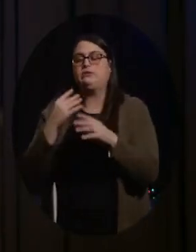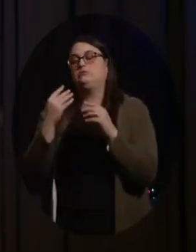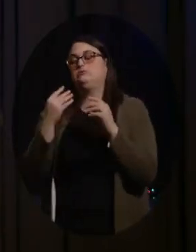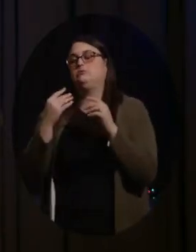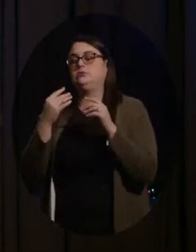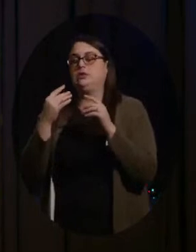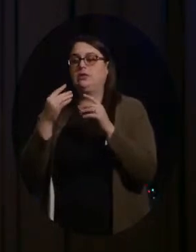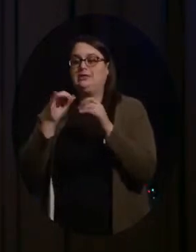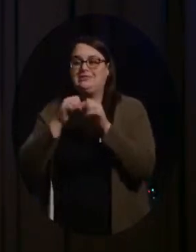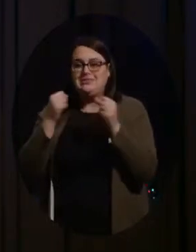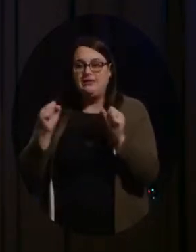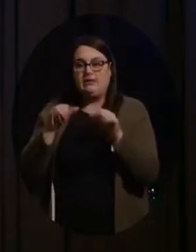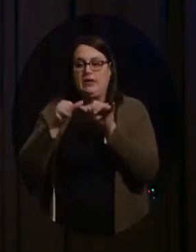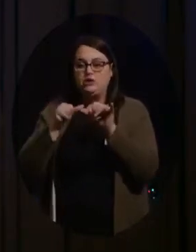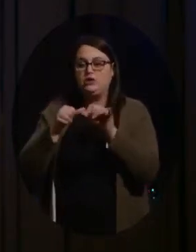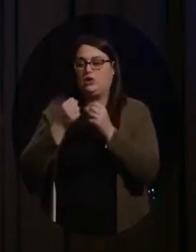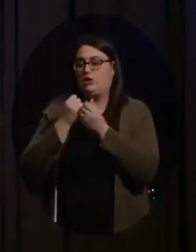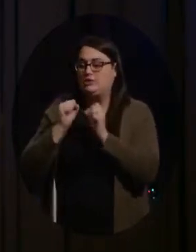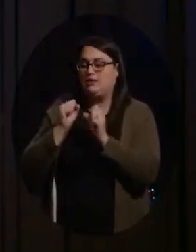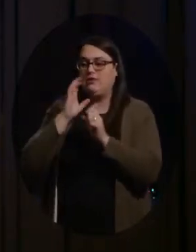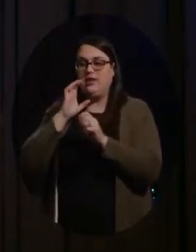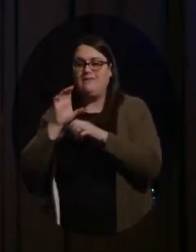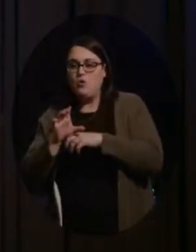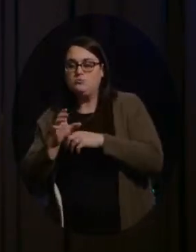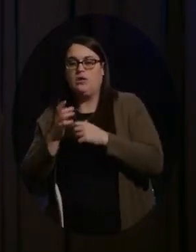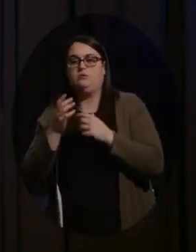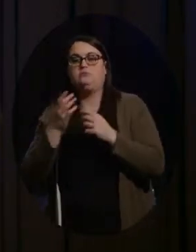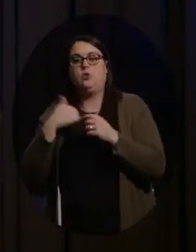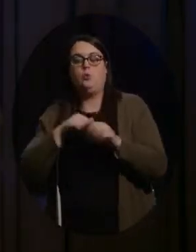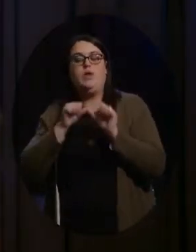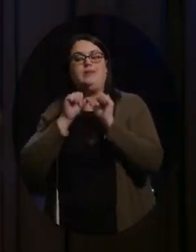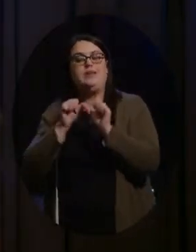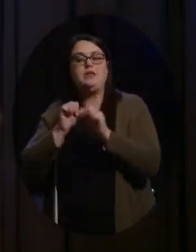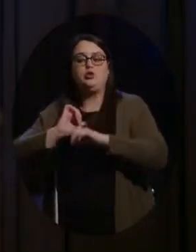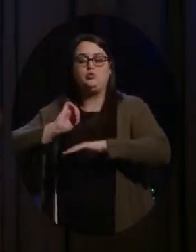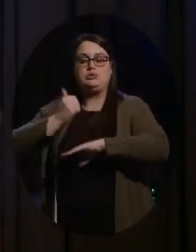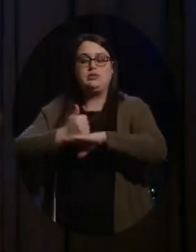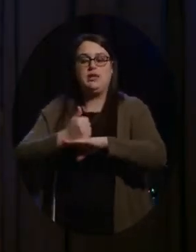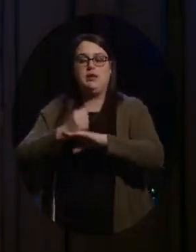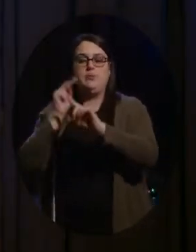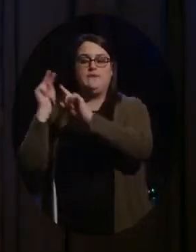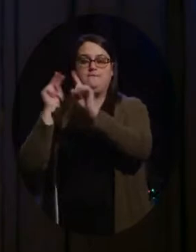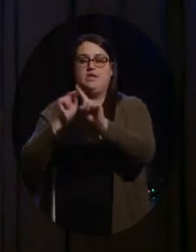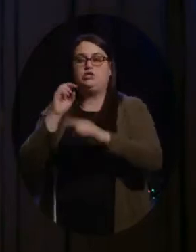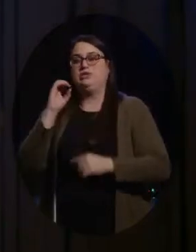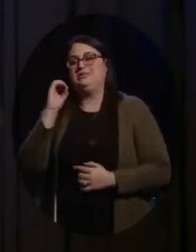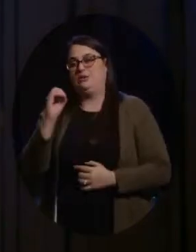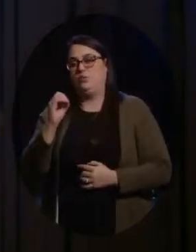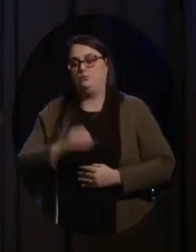through education, and enforcement as we continue to implement Vision Zero.